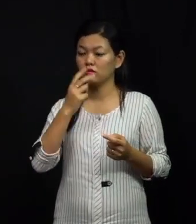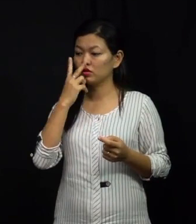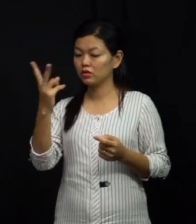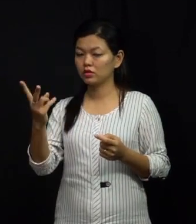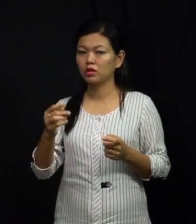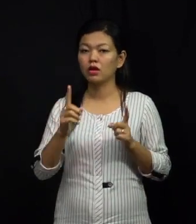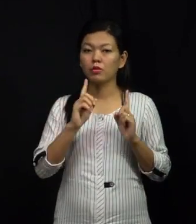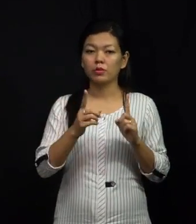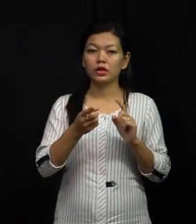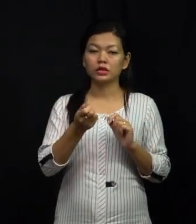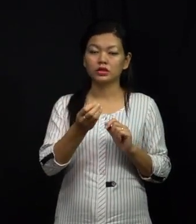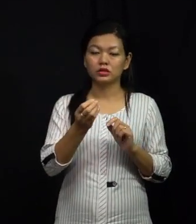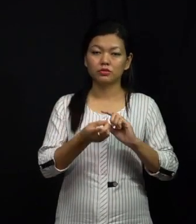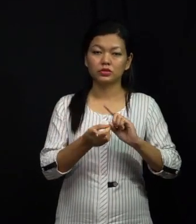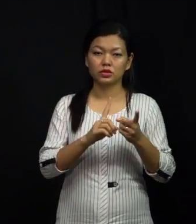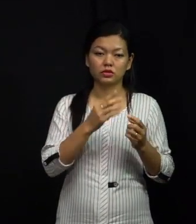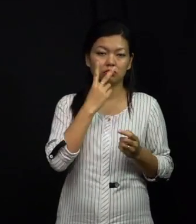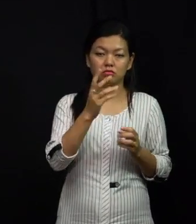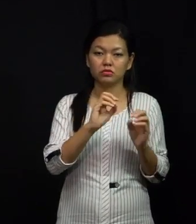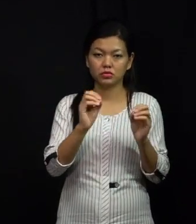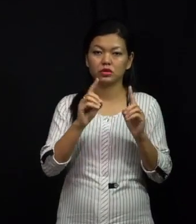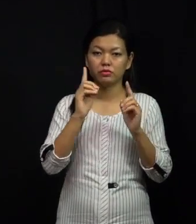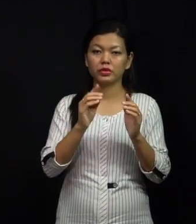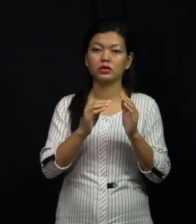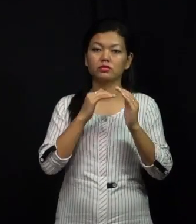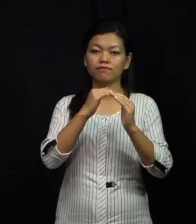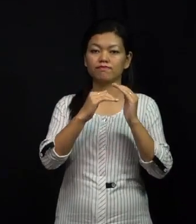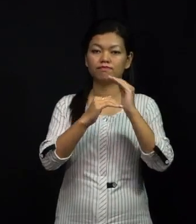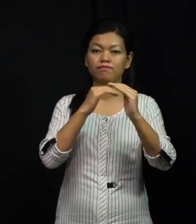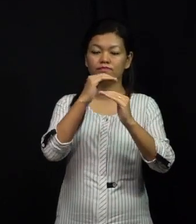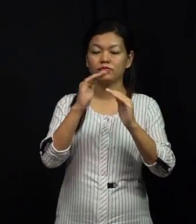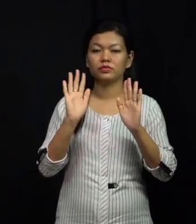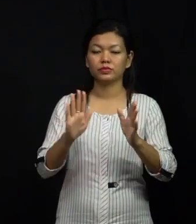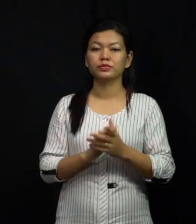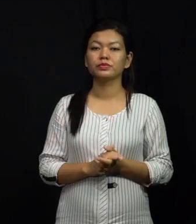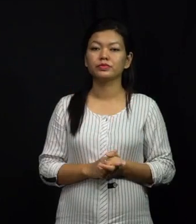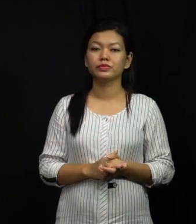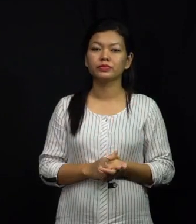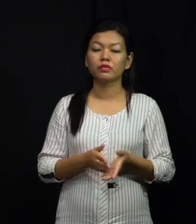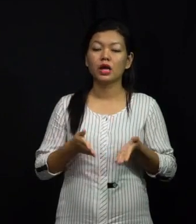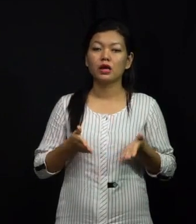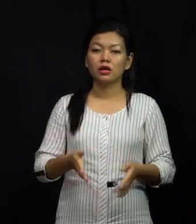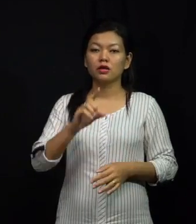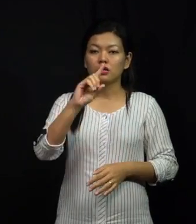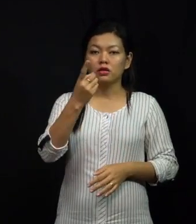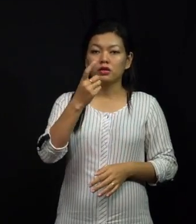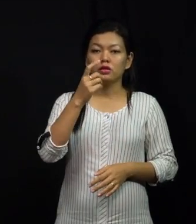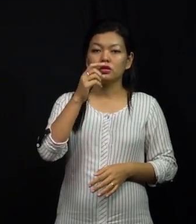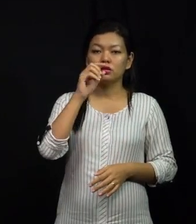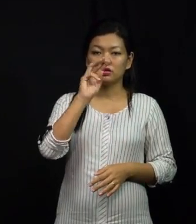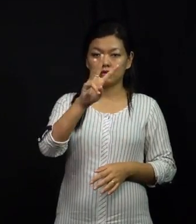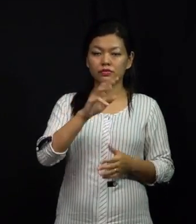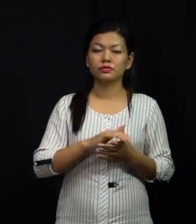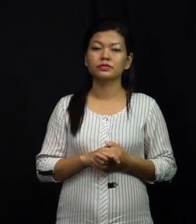takes place all throughout life, right? So that was the second chapter. Now for the third chapter, I want